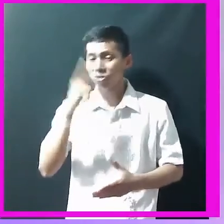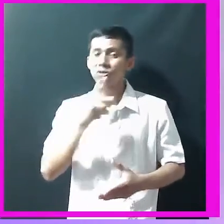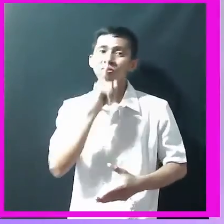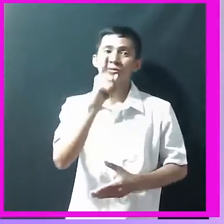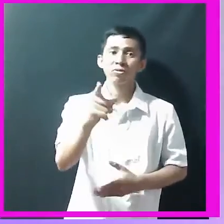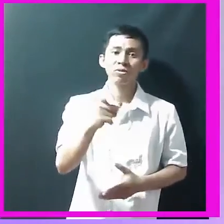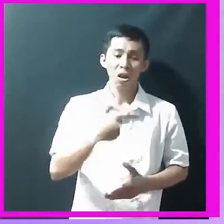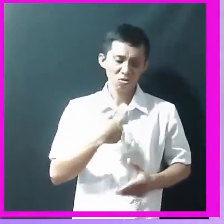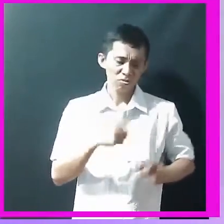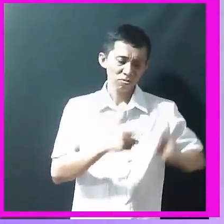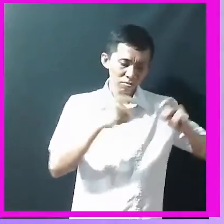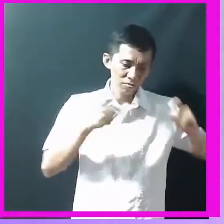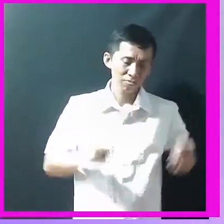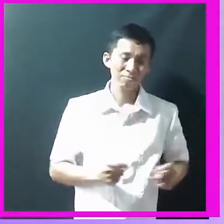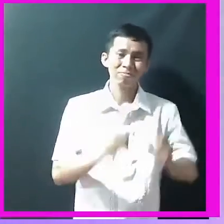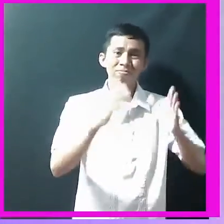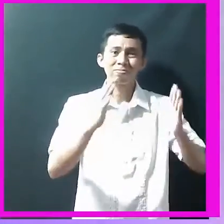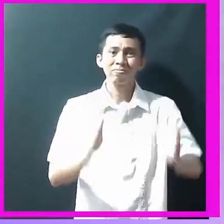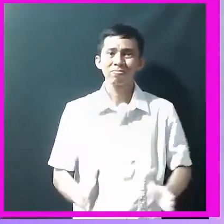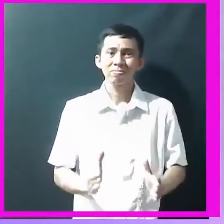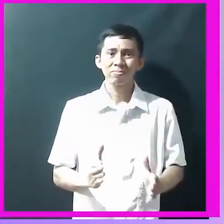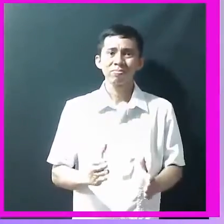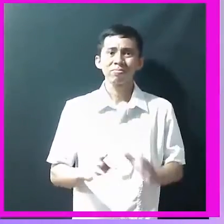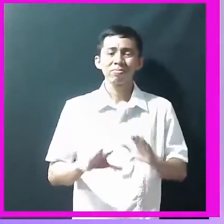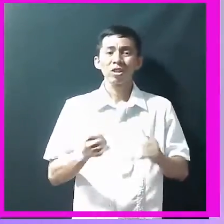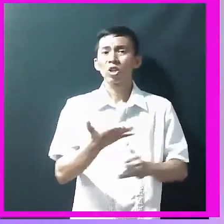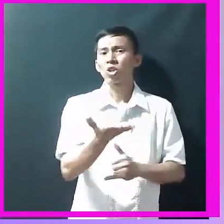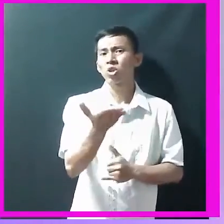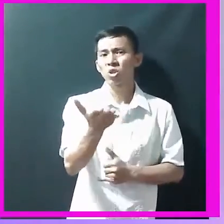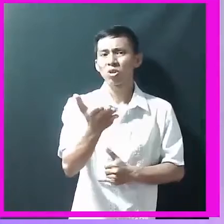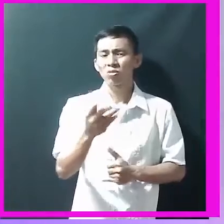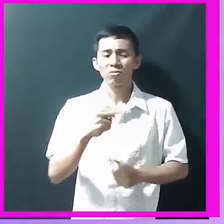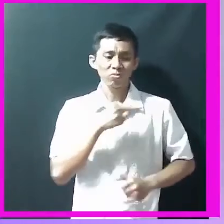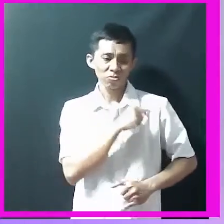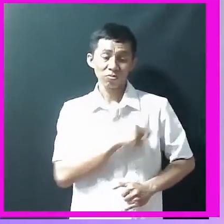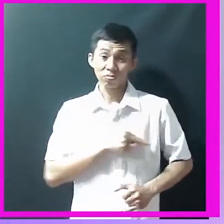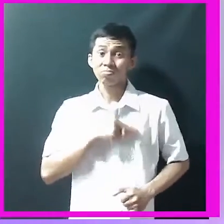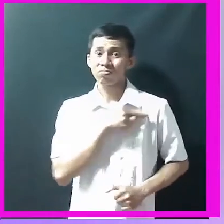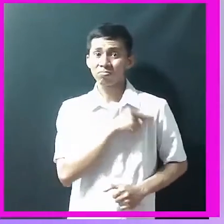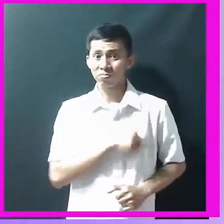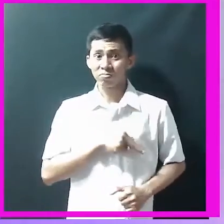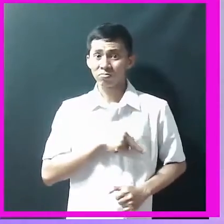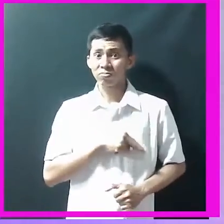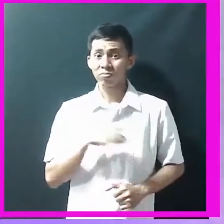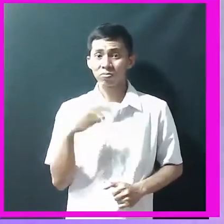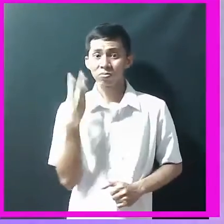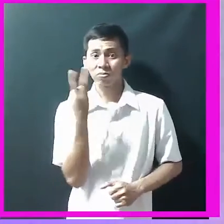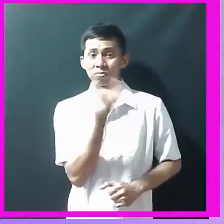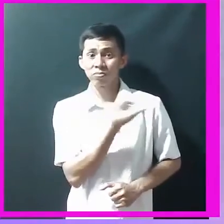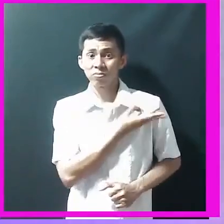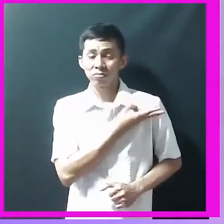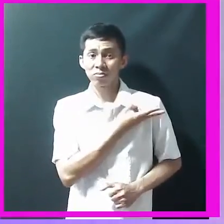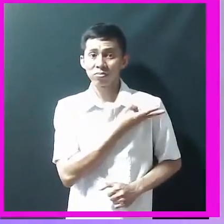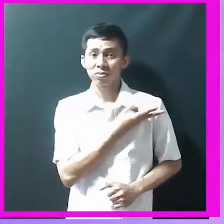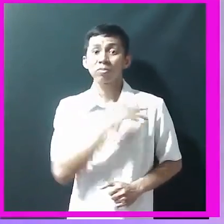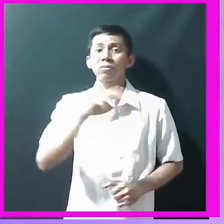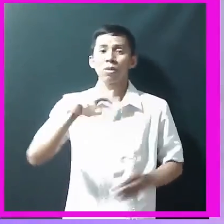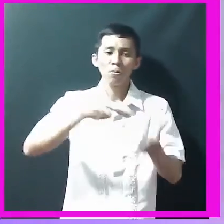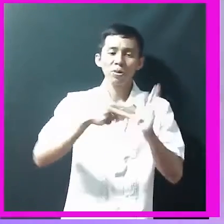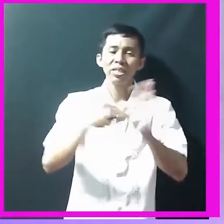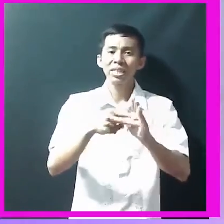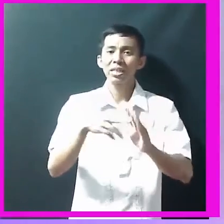birth. That means that you are a sinner by nature. That means that you are a